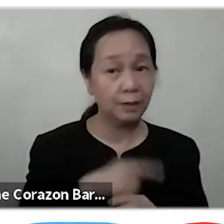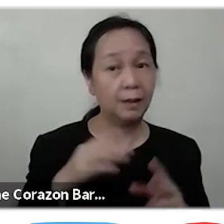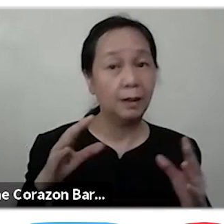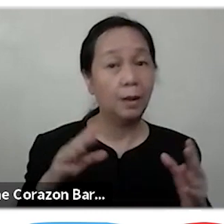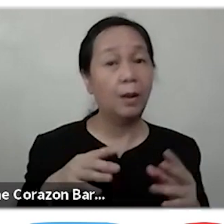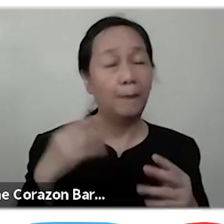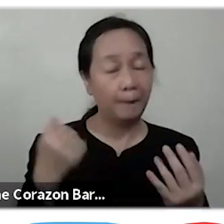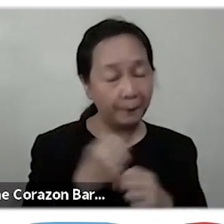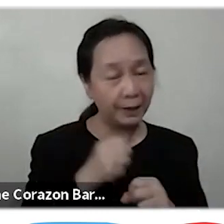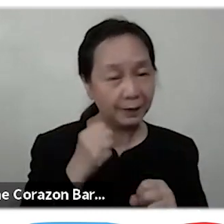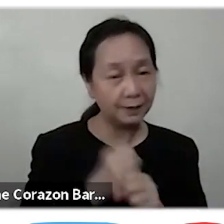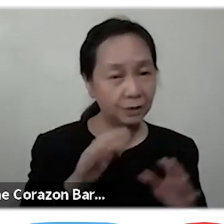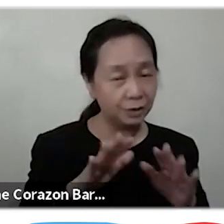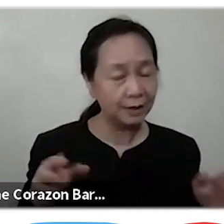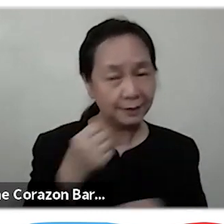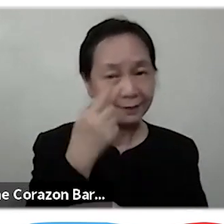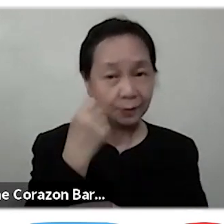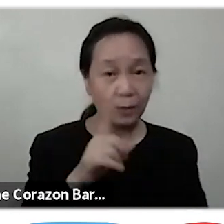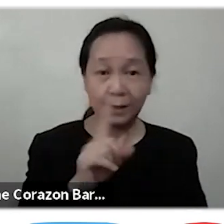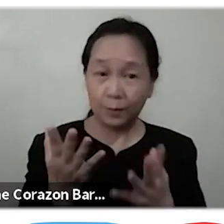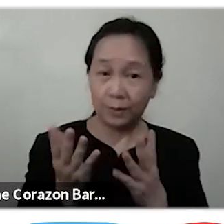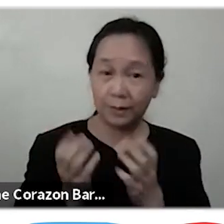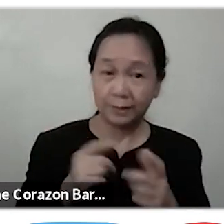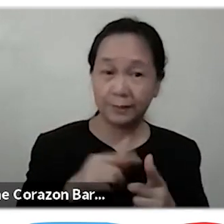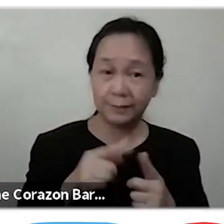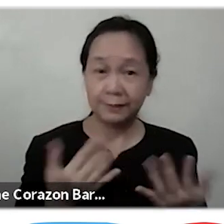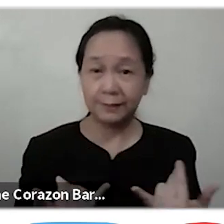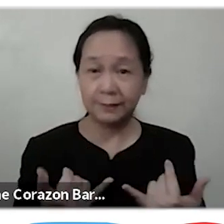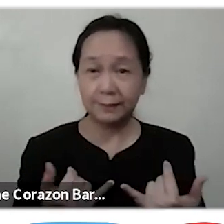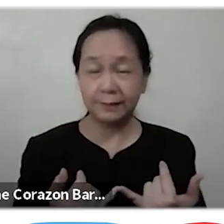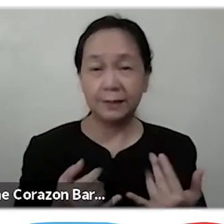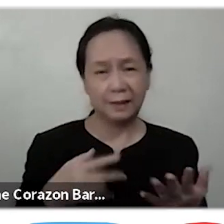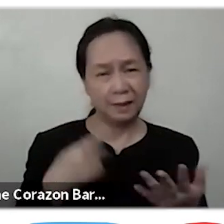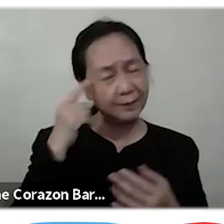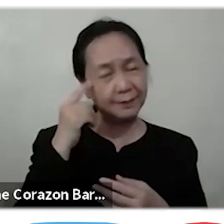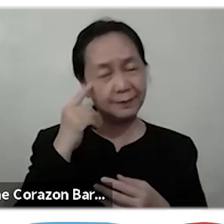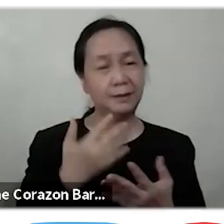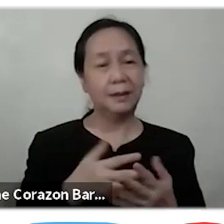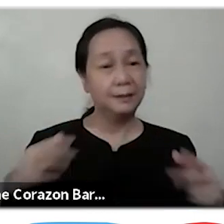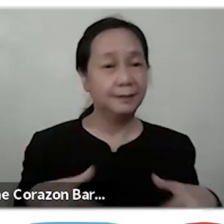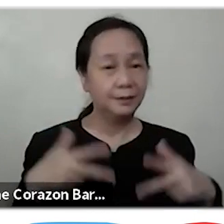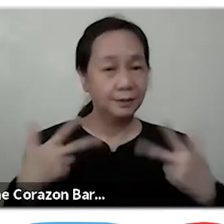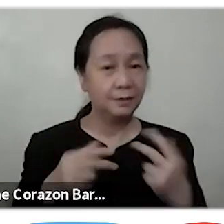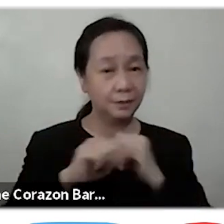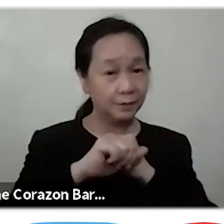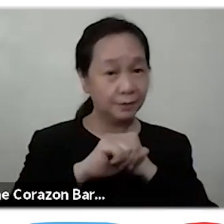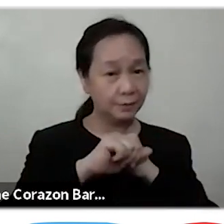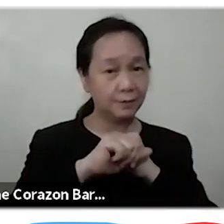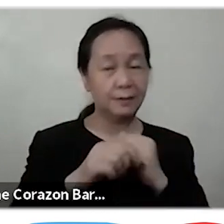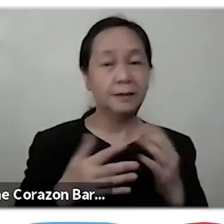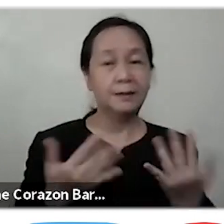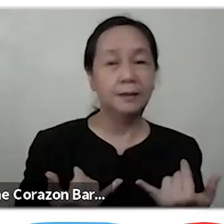children understand what they want, they need to do what their rights and duties are, then I think digital advocacy is the most.